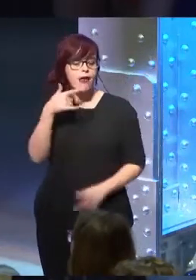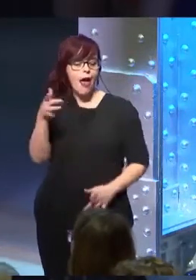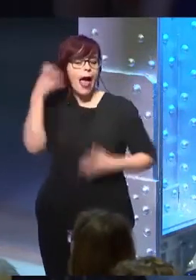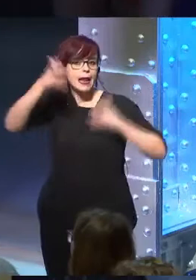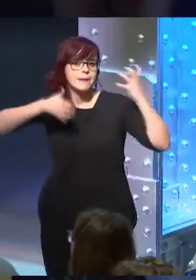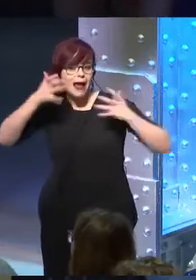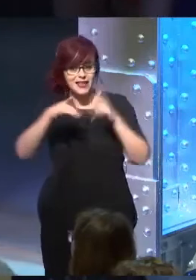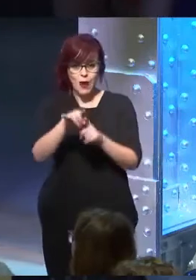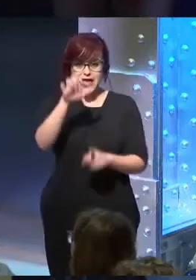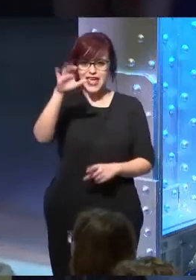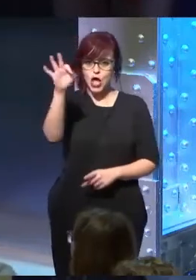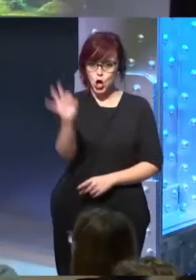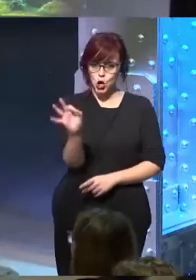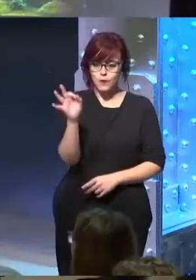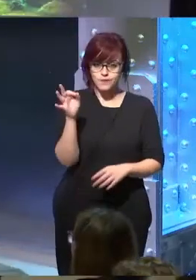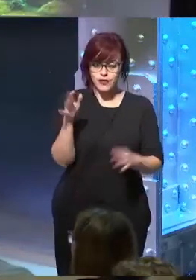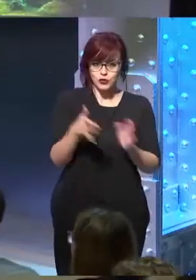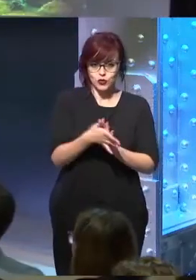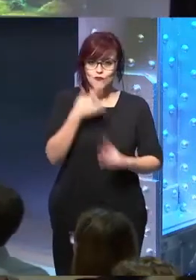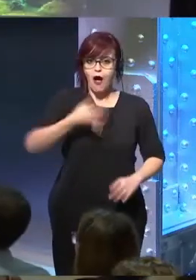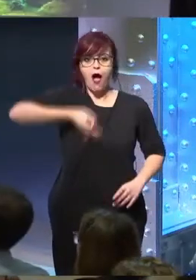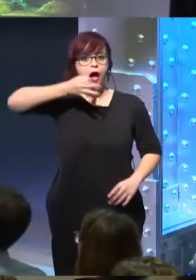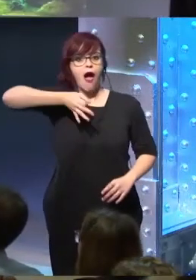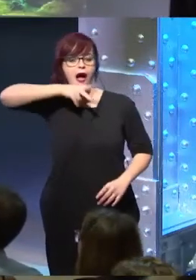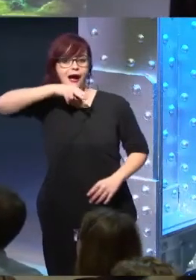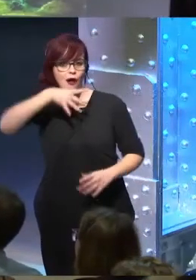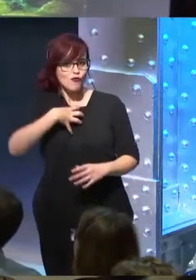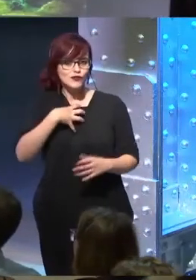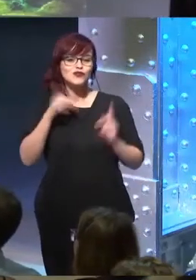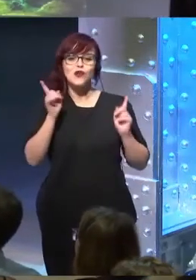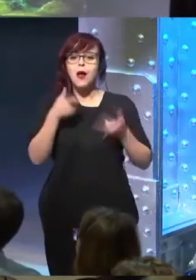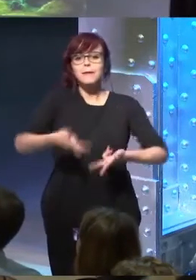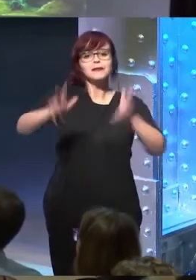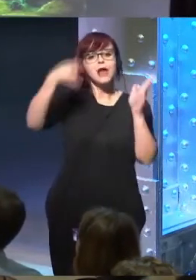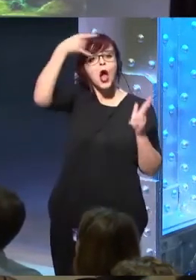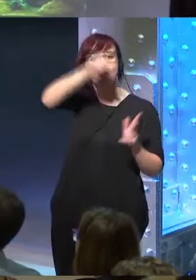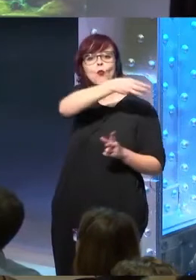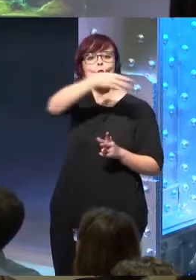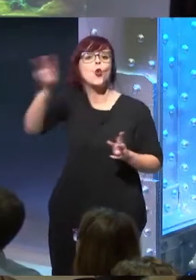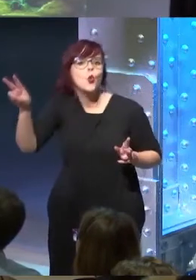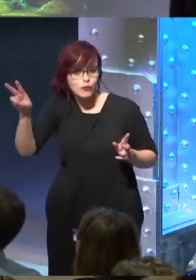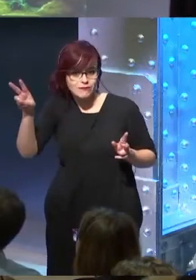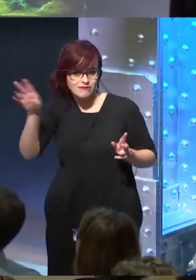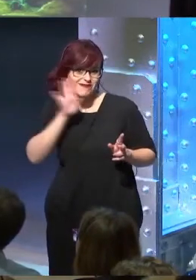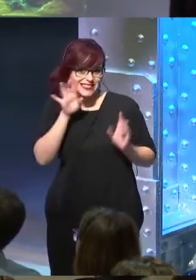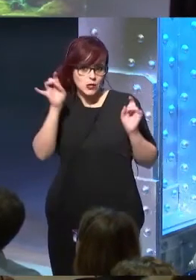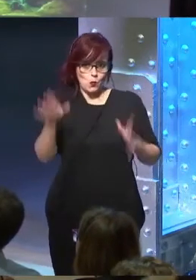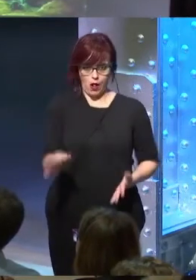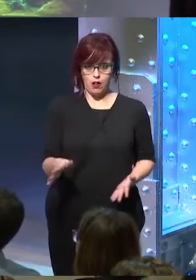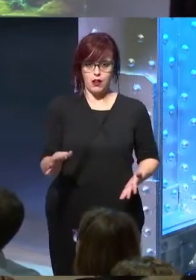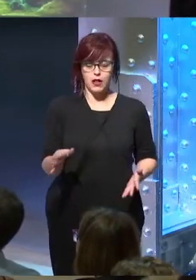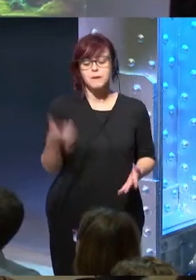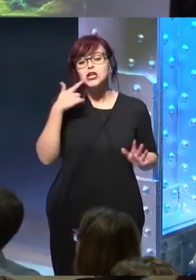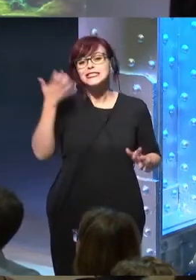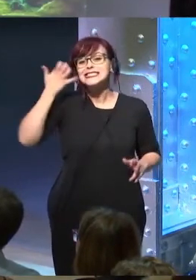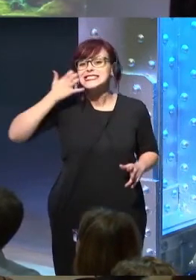deprived of human speech. There are just 2 main exceptions in the classical world